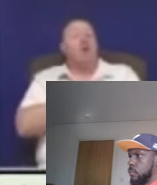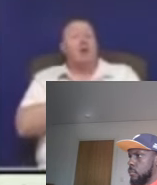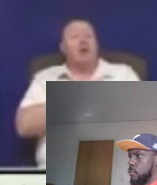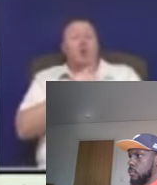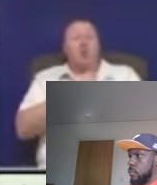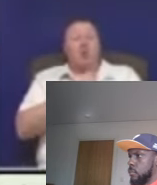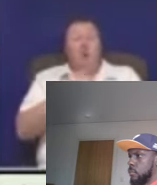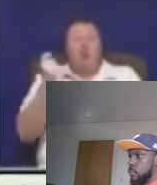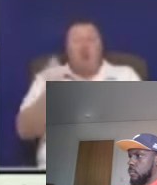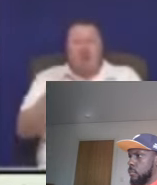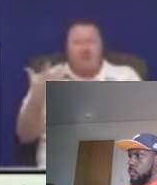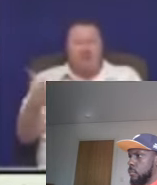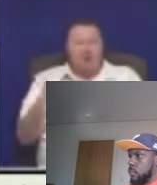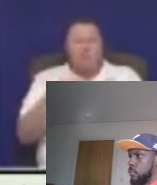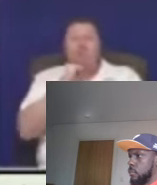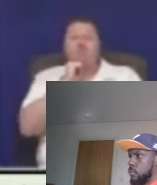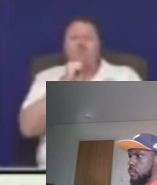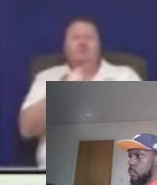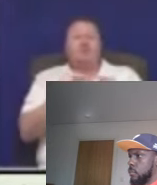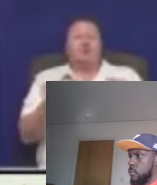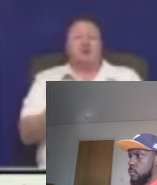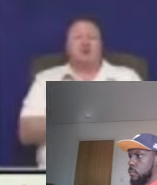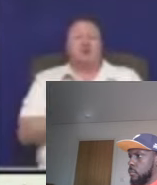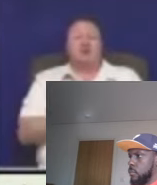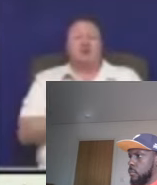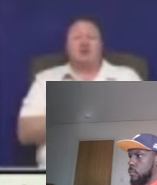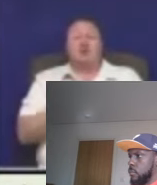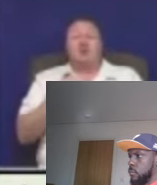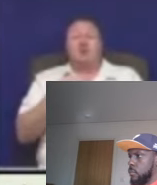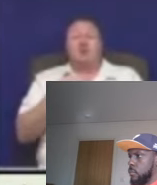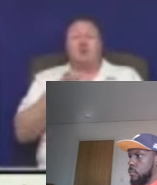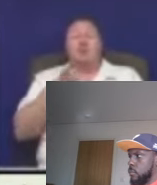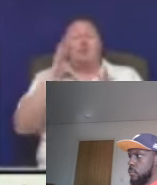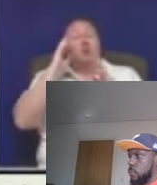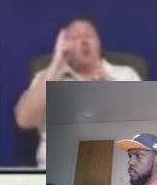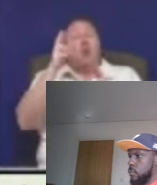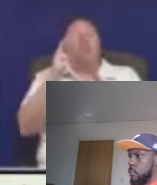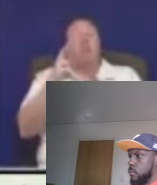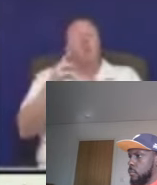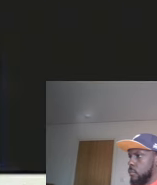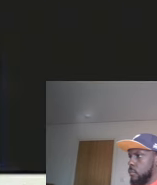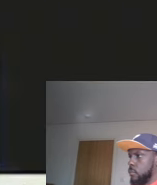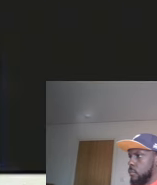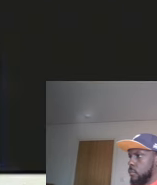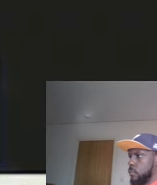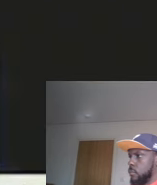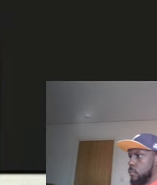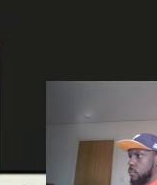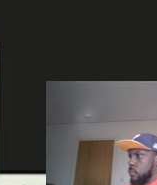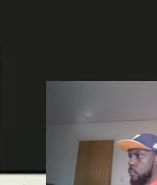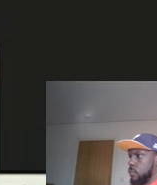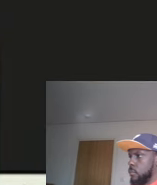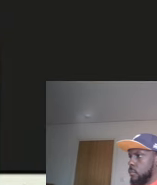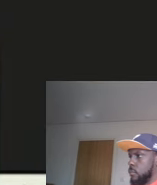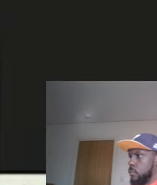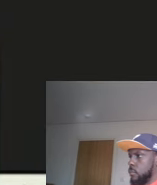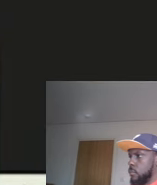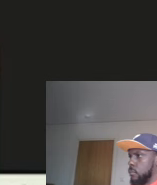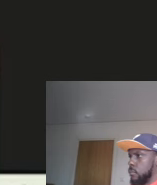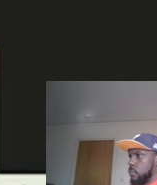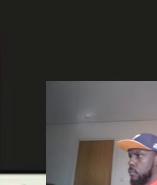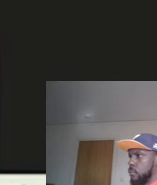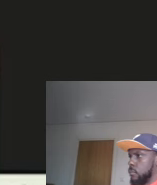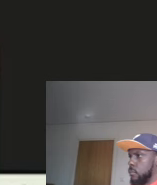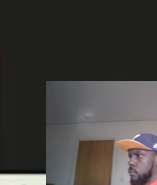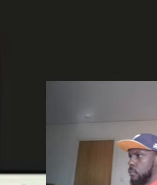completed. They are crime scenes that have robbed people of hope and a better life. The disruption to construction